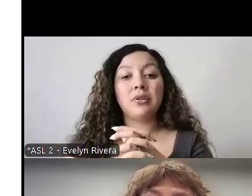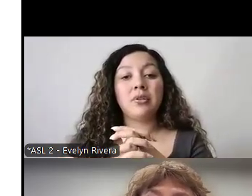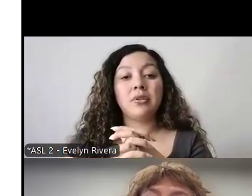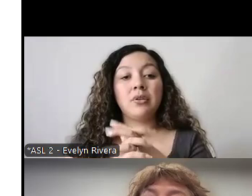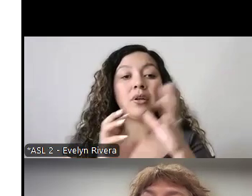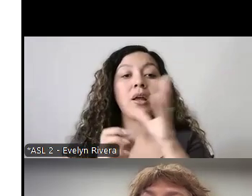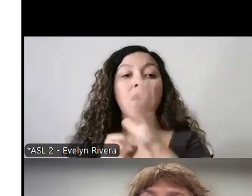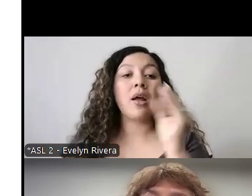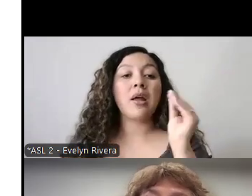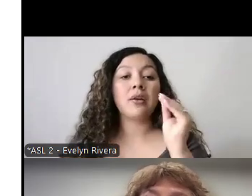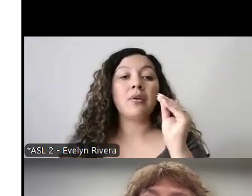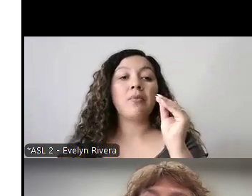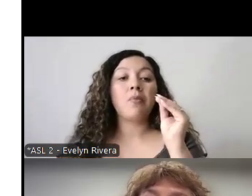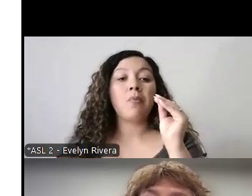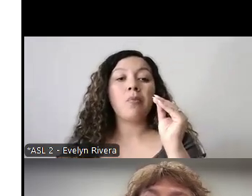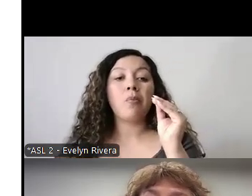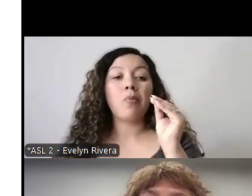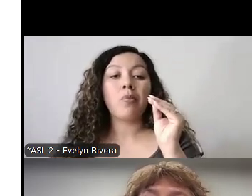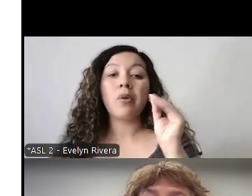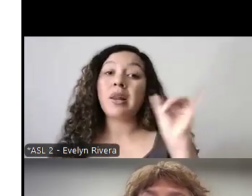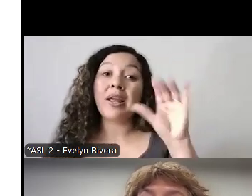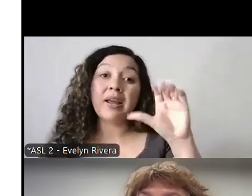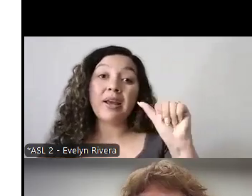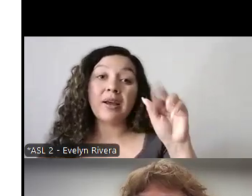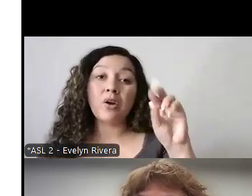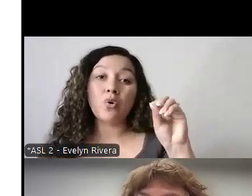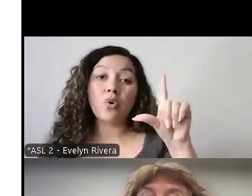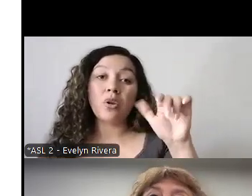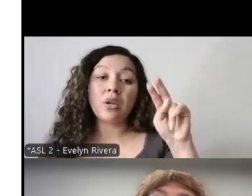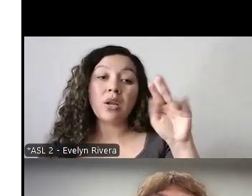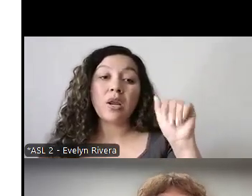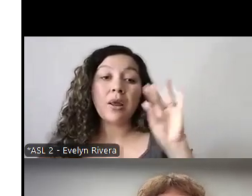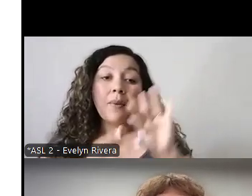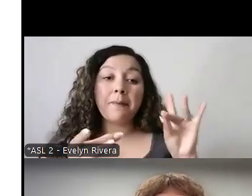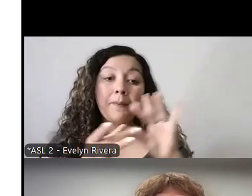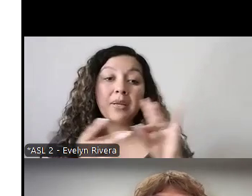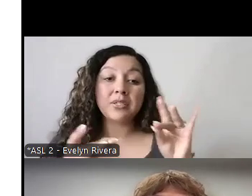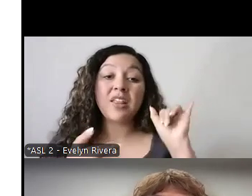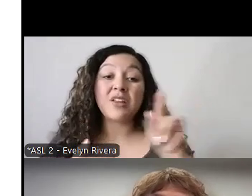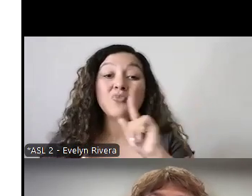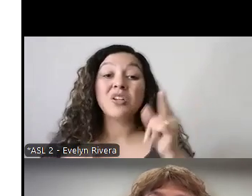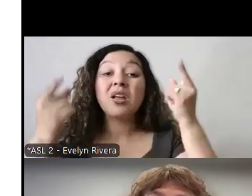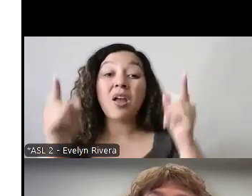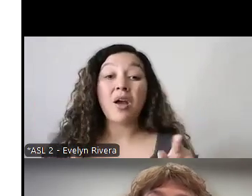Carla mentioned, this population is very vulnerable during natural disasters. Next slide.